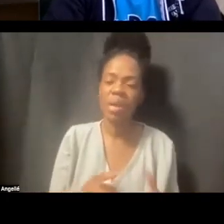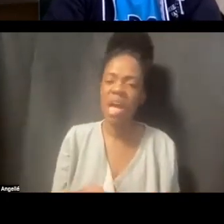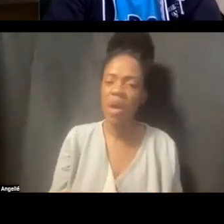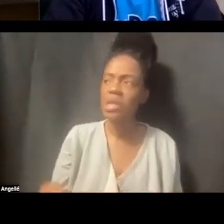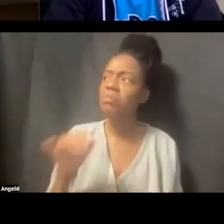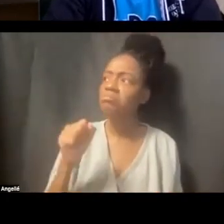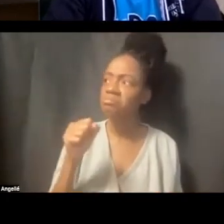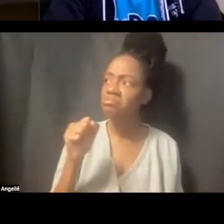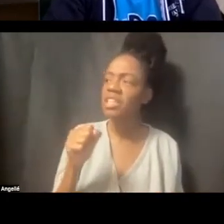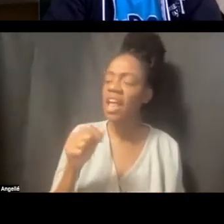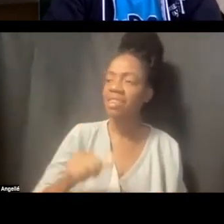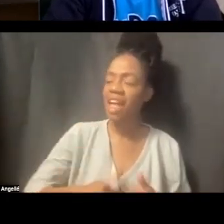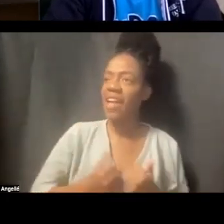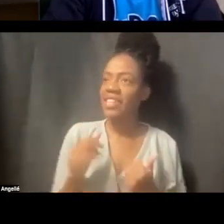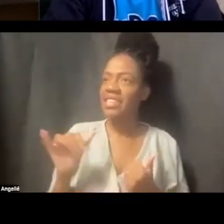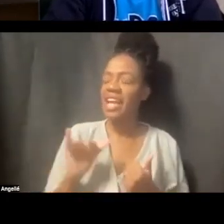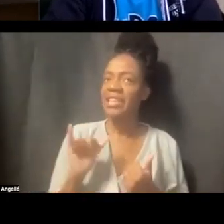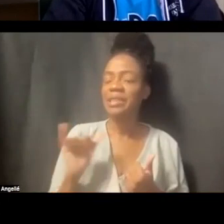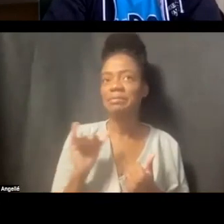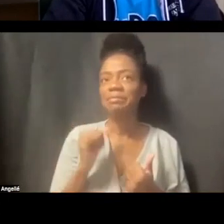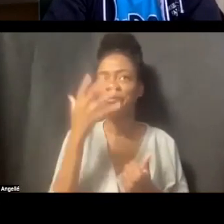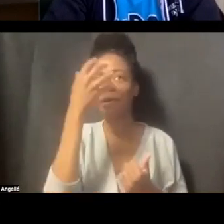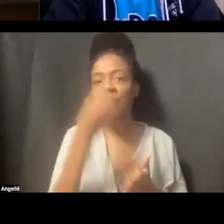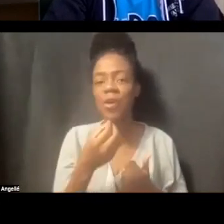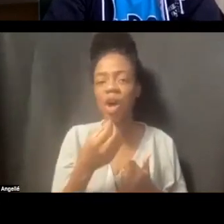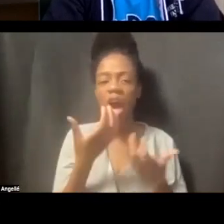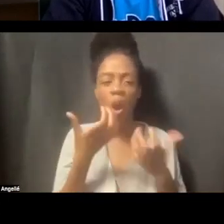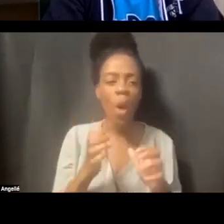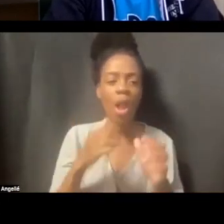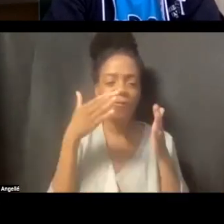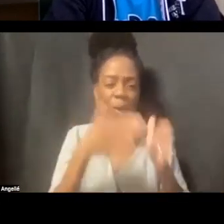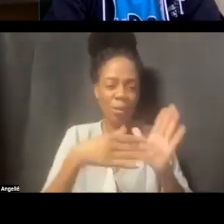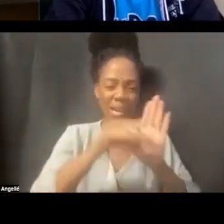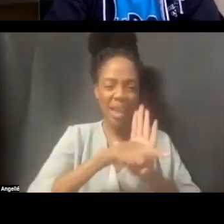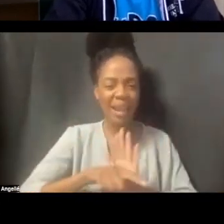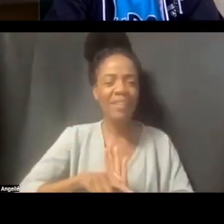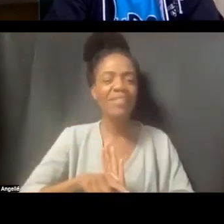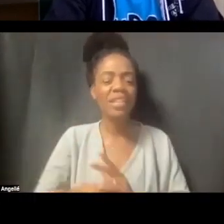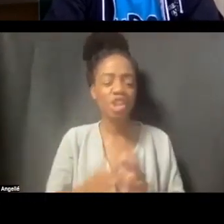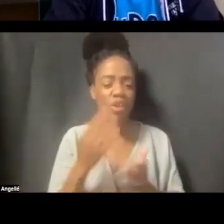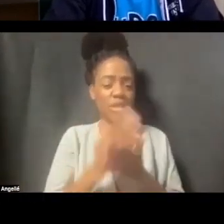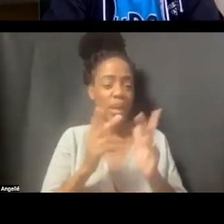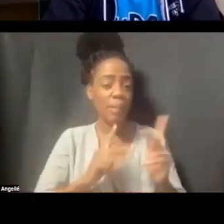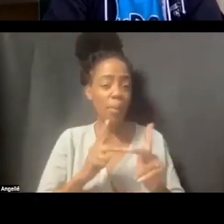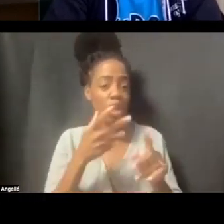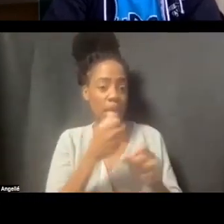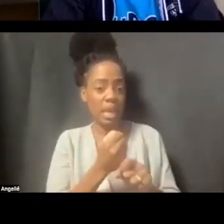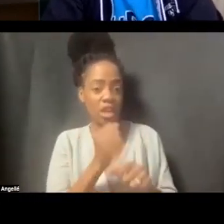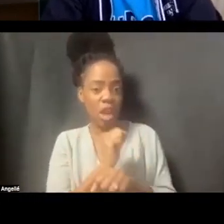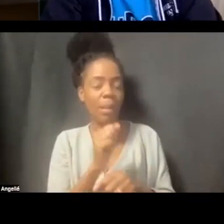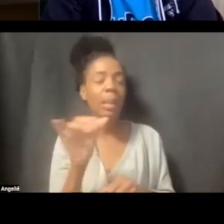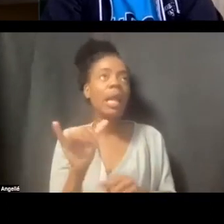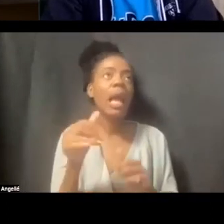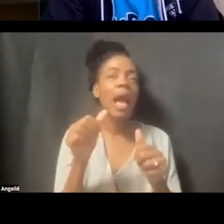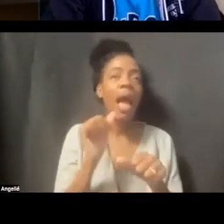I look at life. I don't like to dwell on the negative. I know some people, when they get a job, like they'll get an acting job or they'll